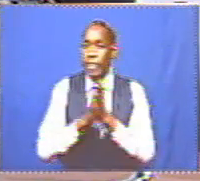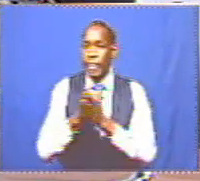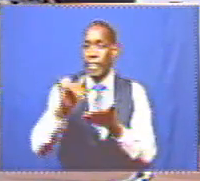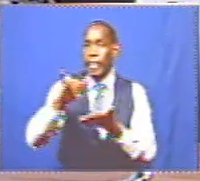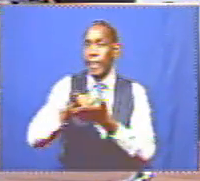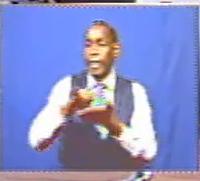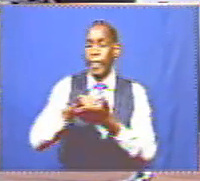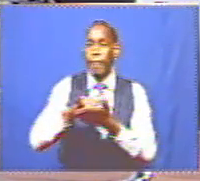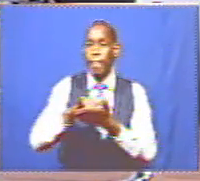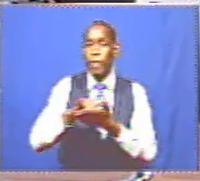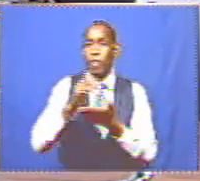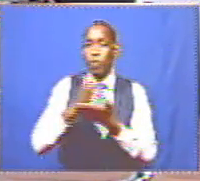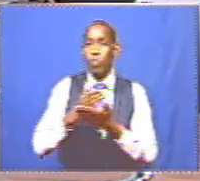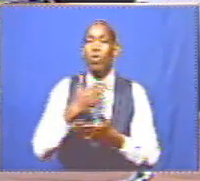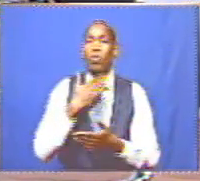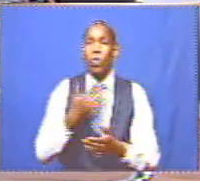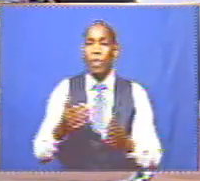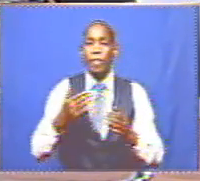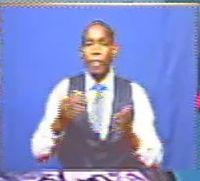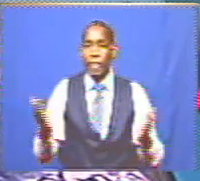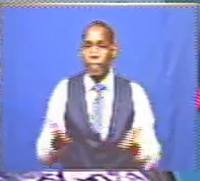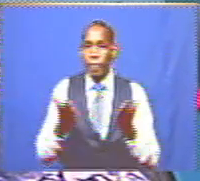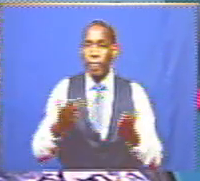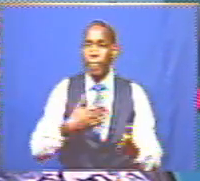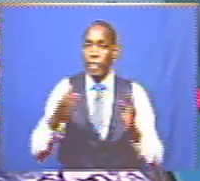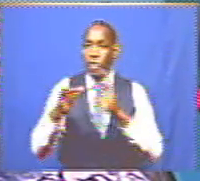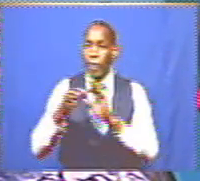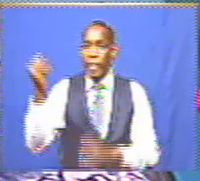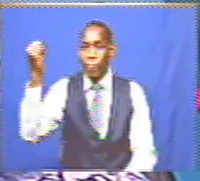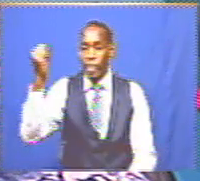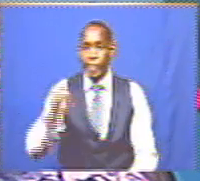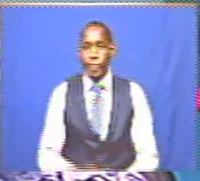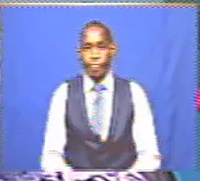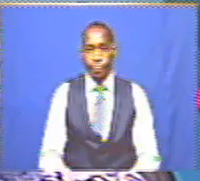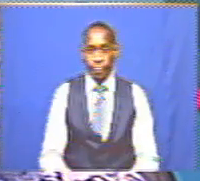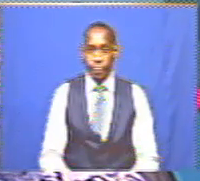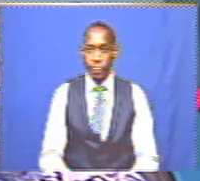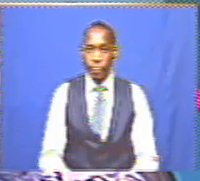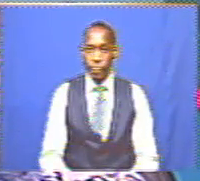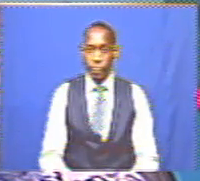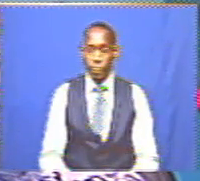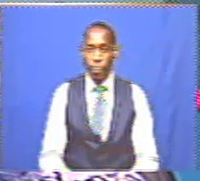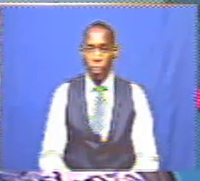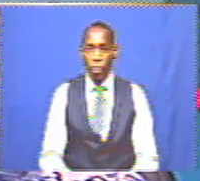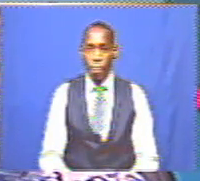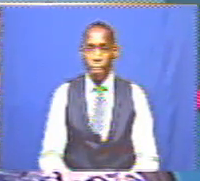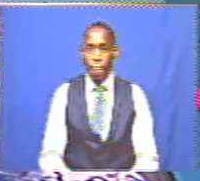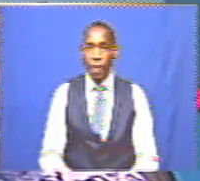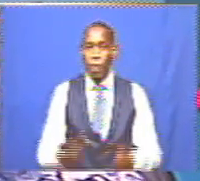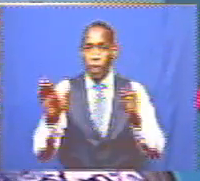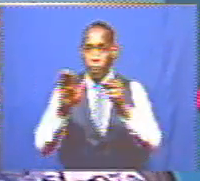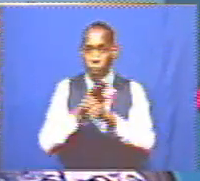is actually what pushed me to get into politics. It was a complete